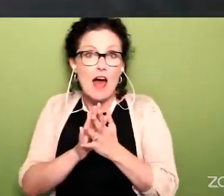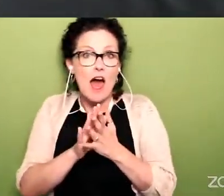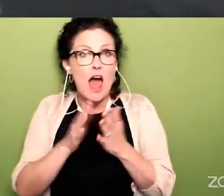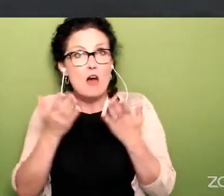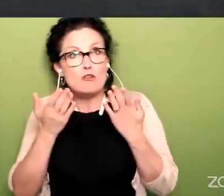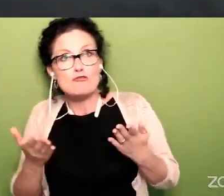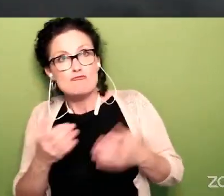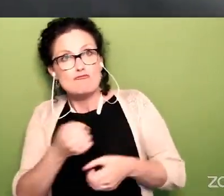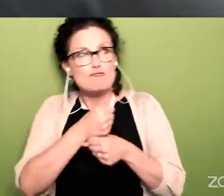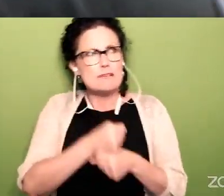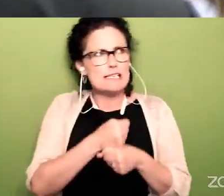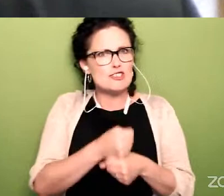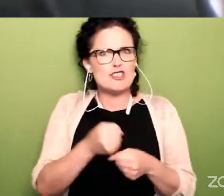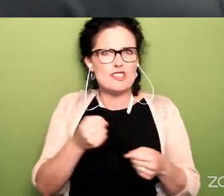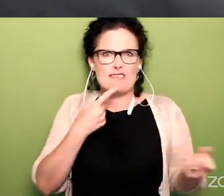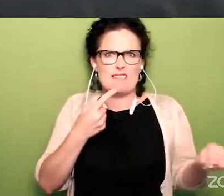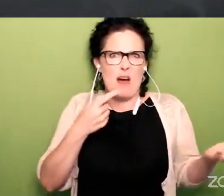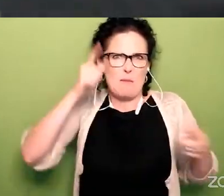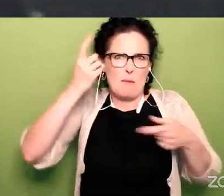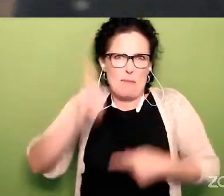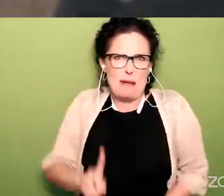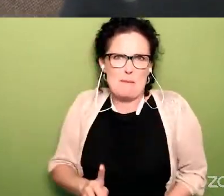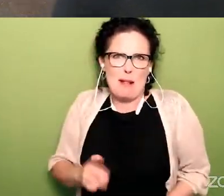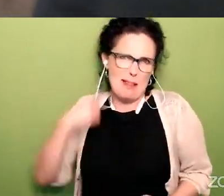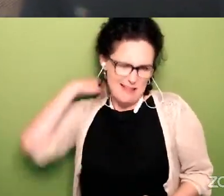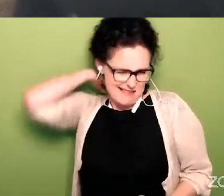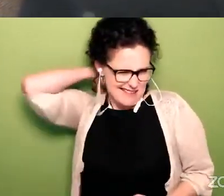I will just go.